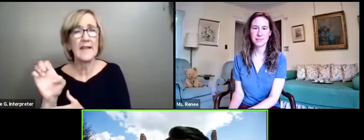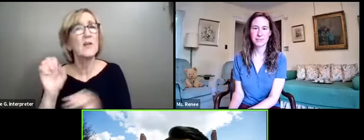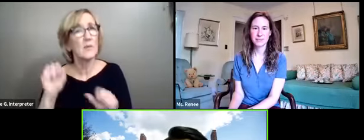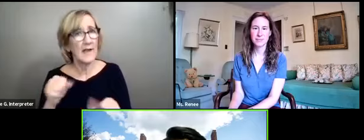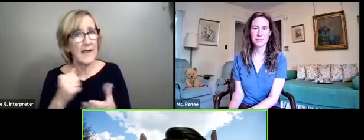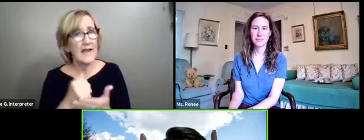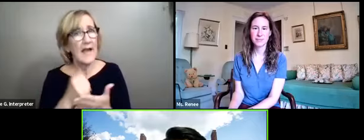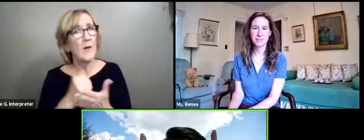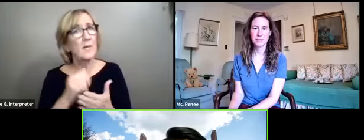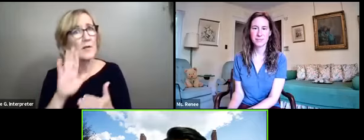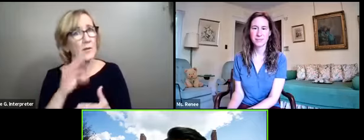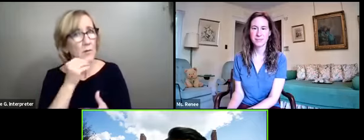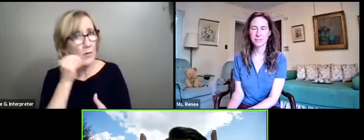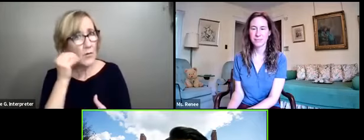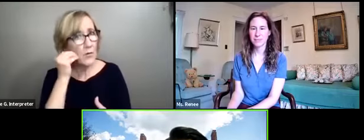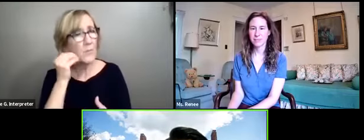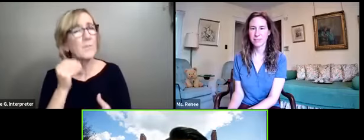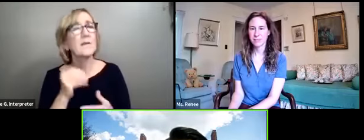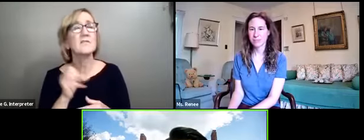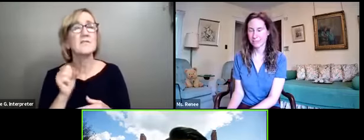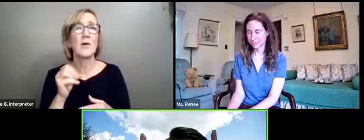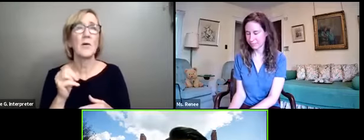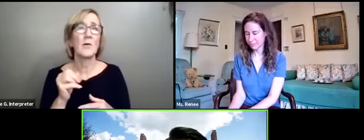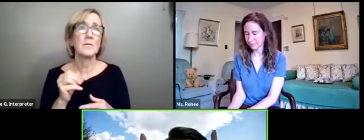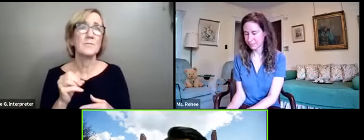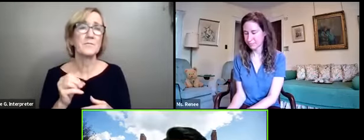community. So, all right,